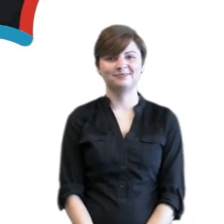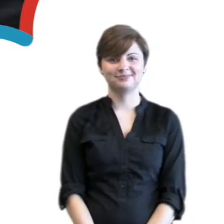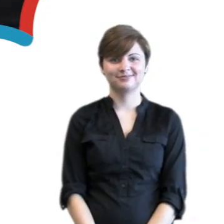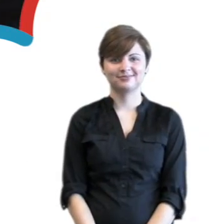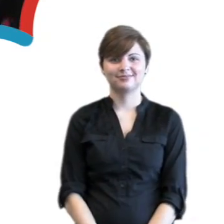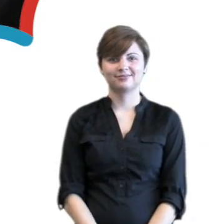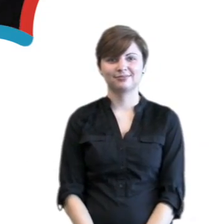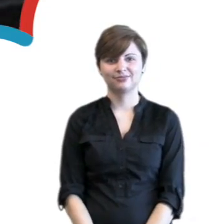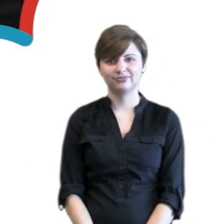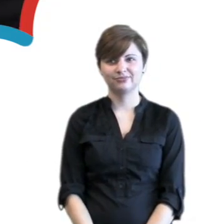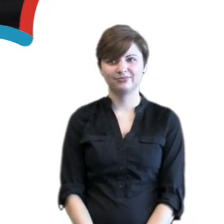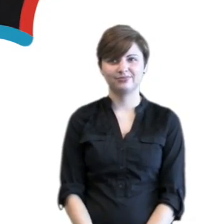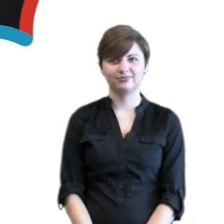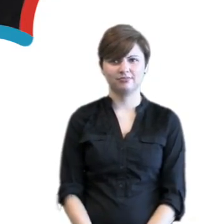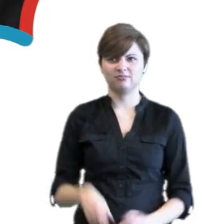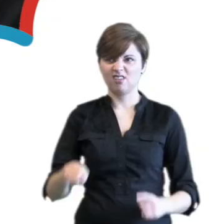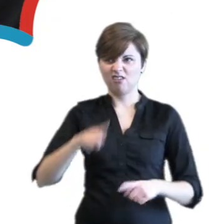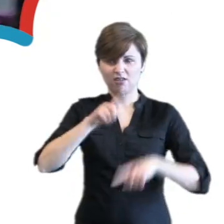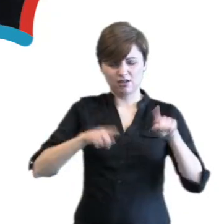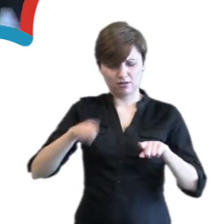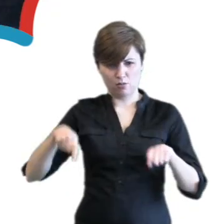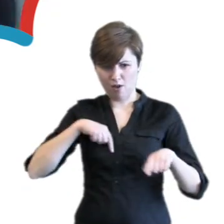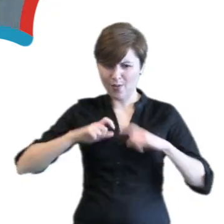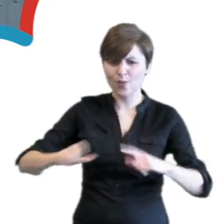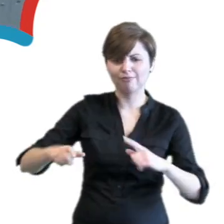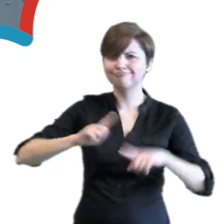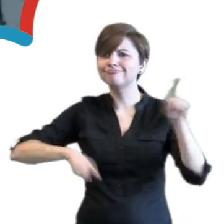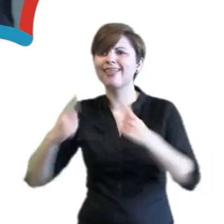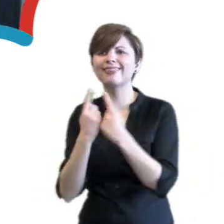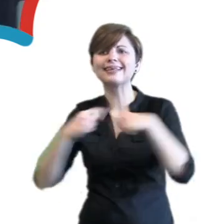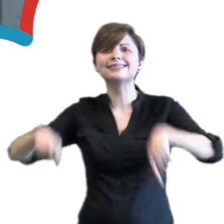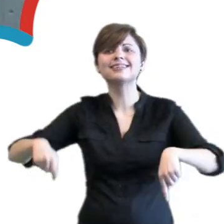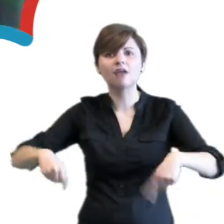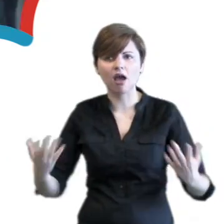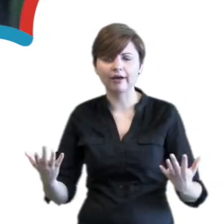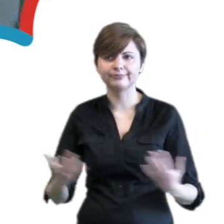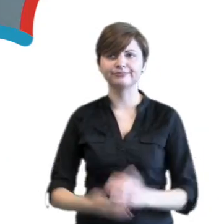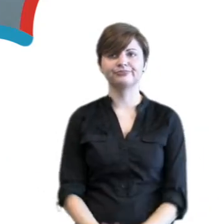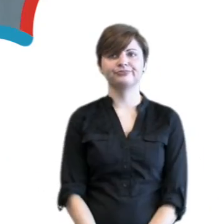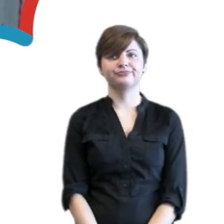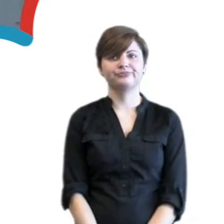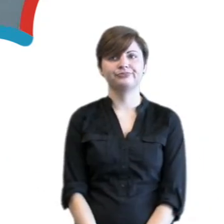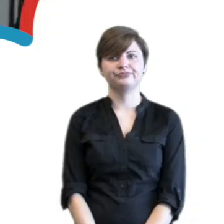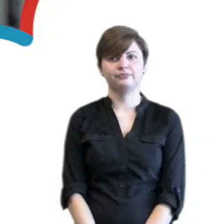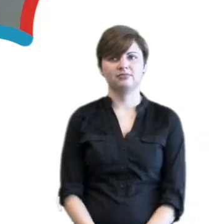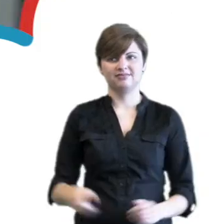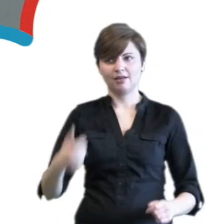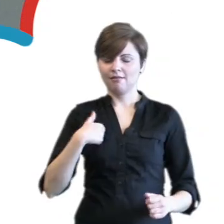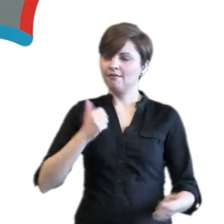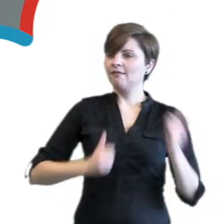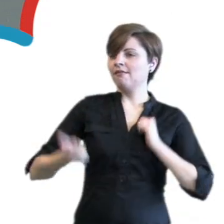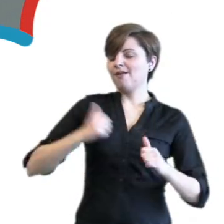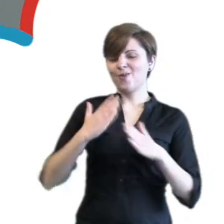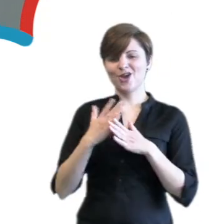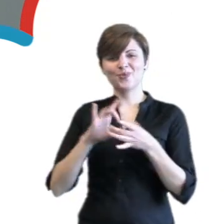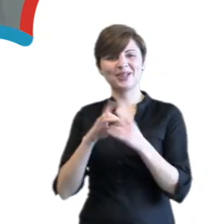encouragement to continue what they do and in all kinds of things what we try to achieve here in this place. And it's my